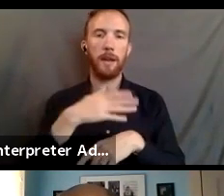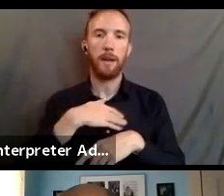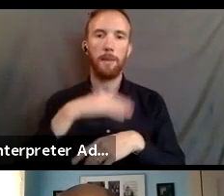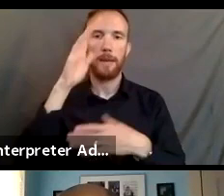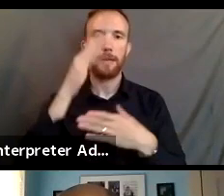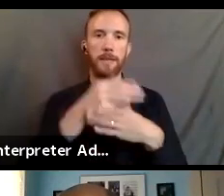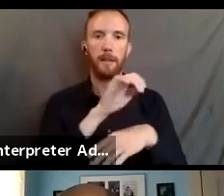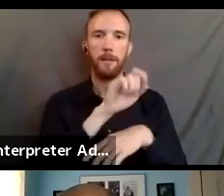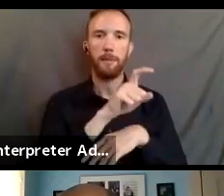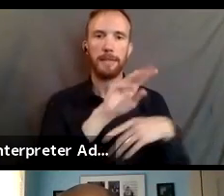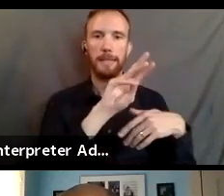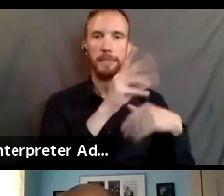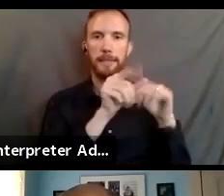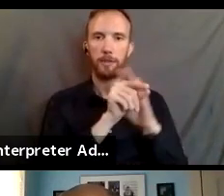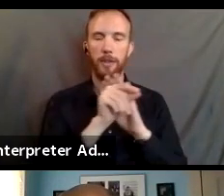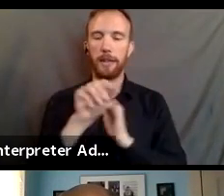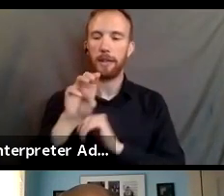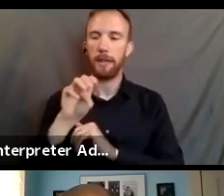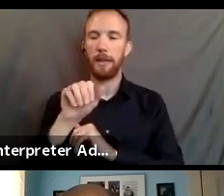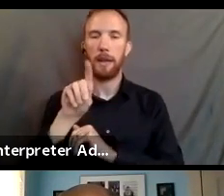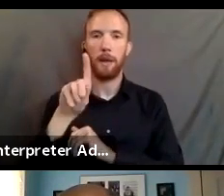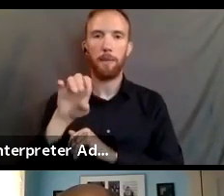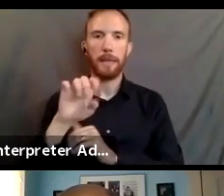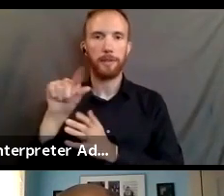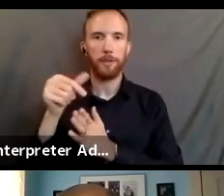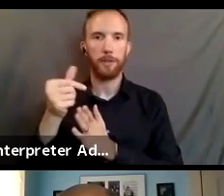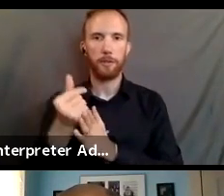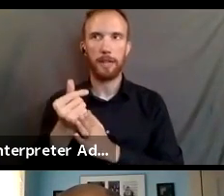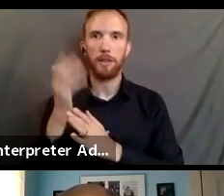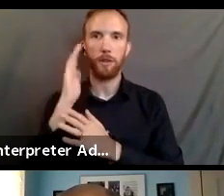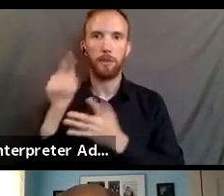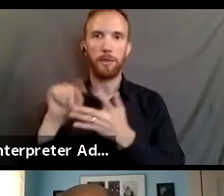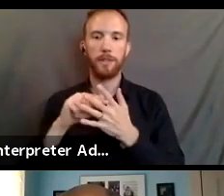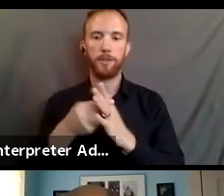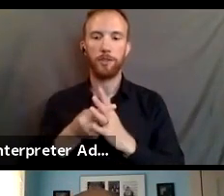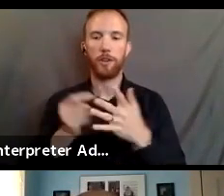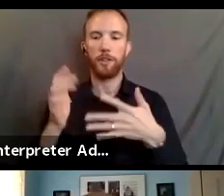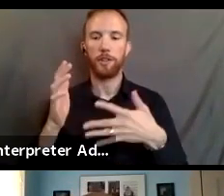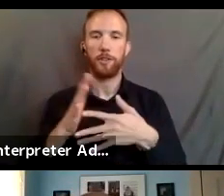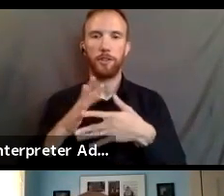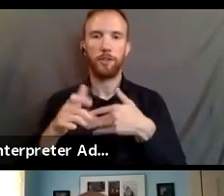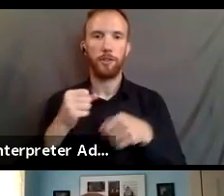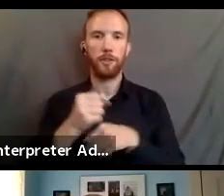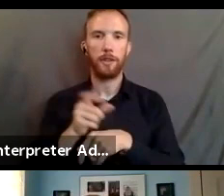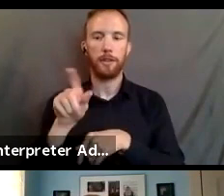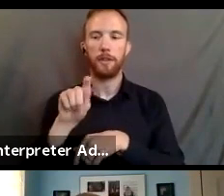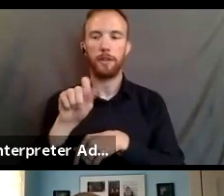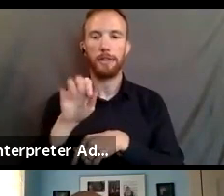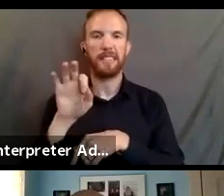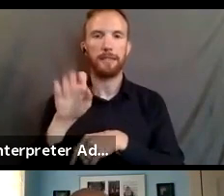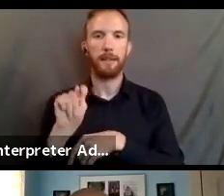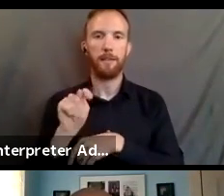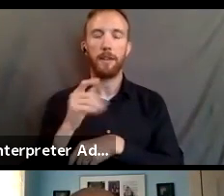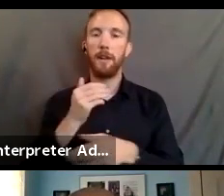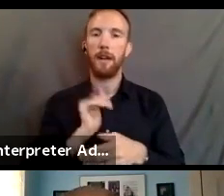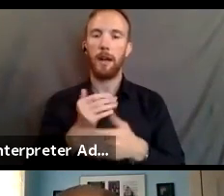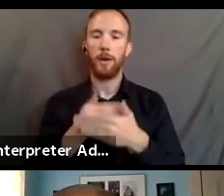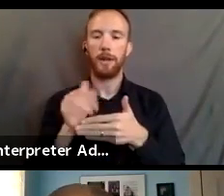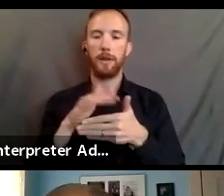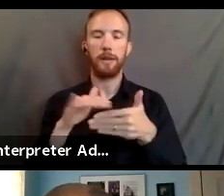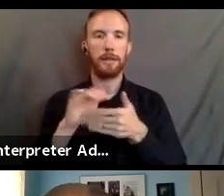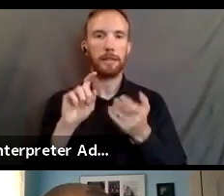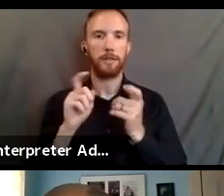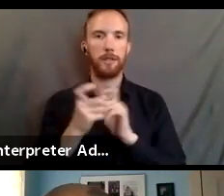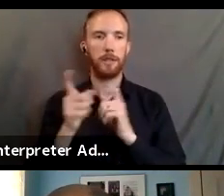daughter maddie is a sagnash graduate and will be starting her junior year at taft our neighborhood has changed when i first moved to sagnash